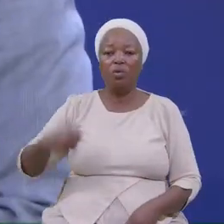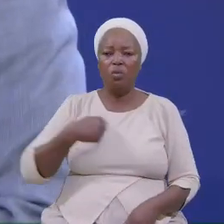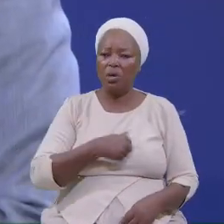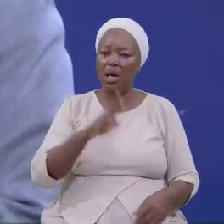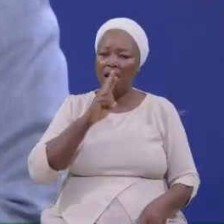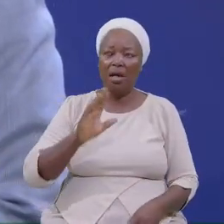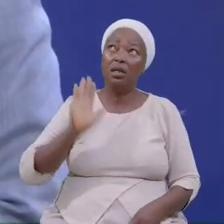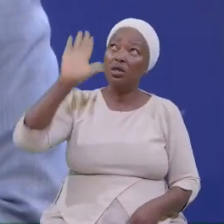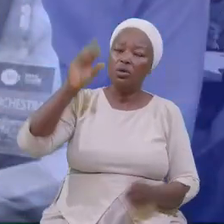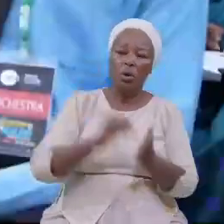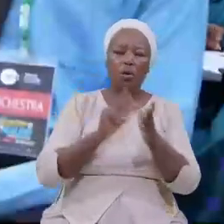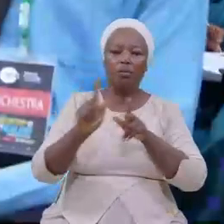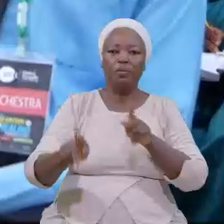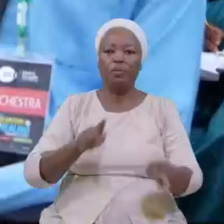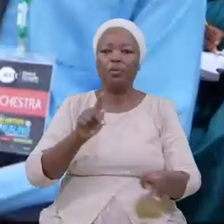subjects.